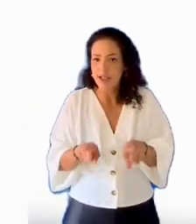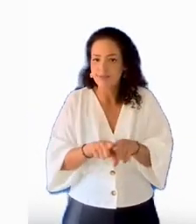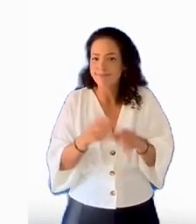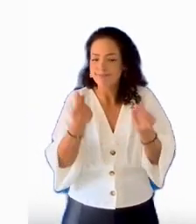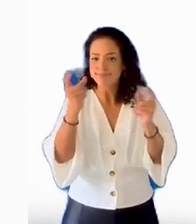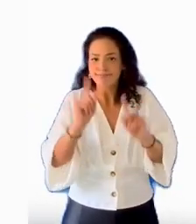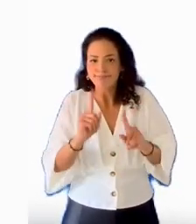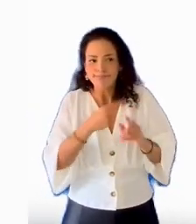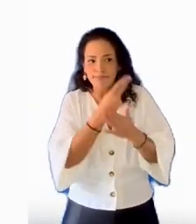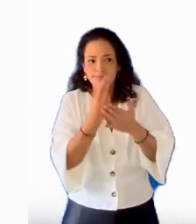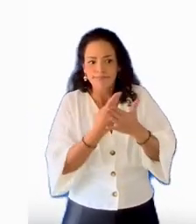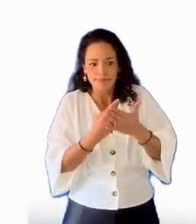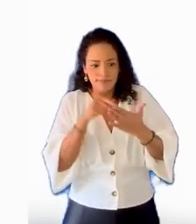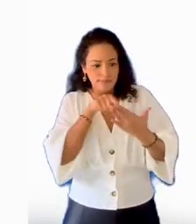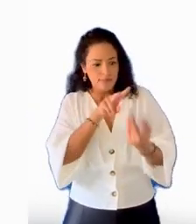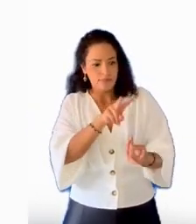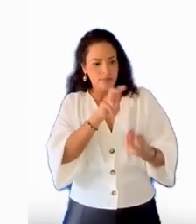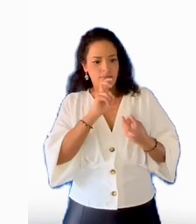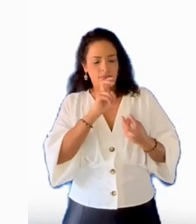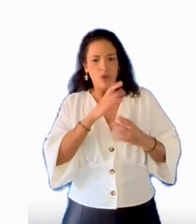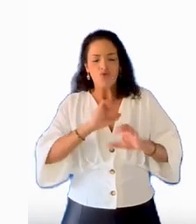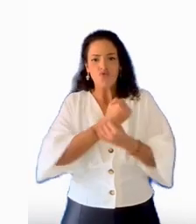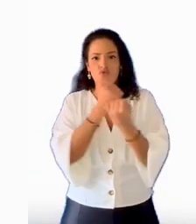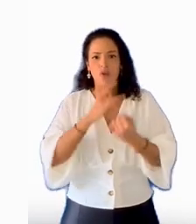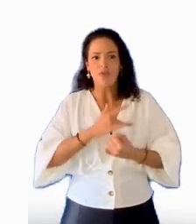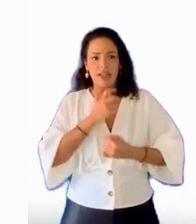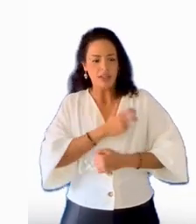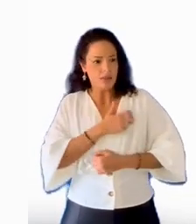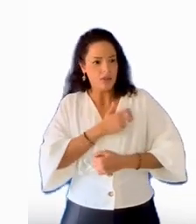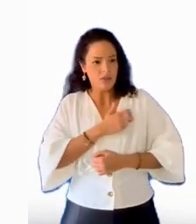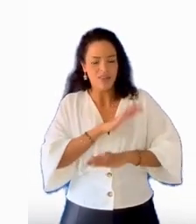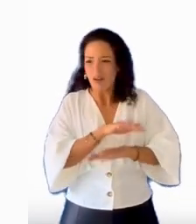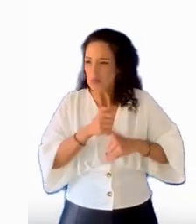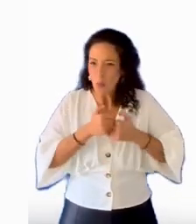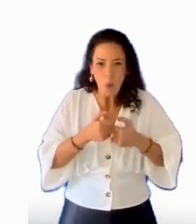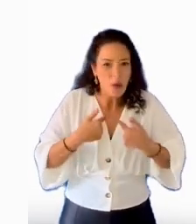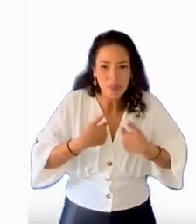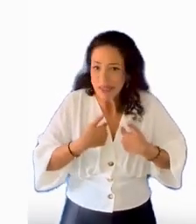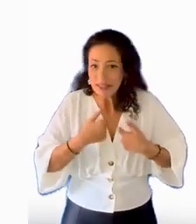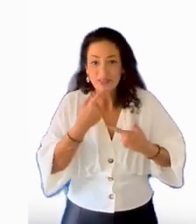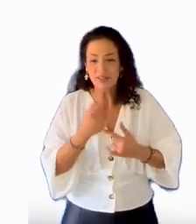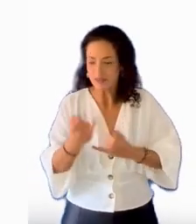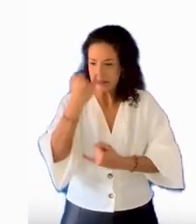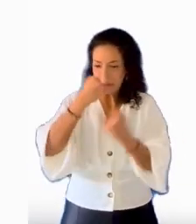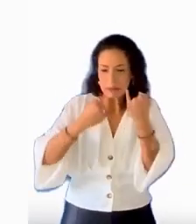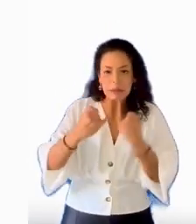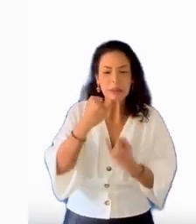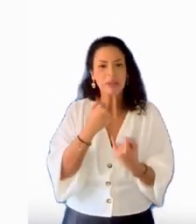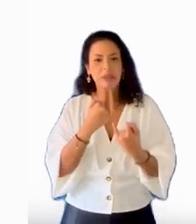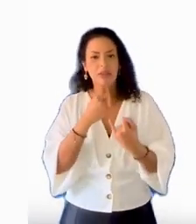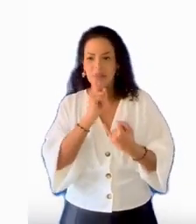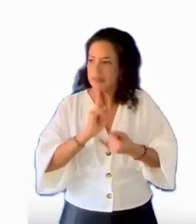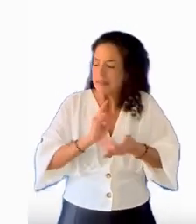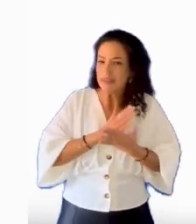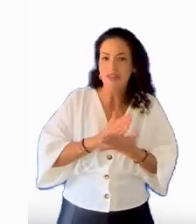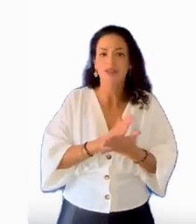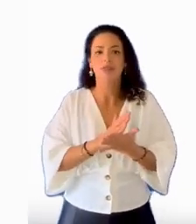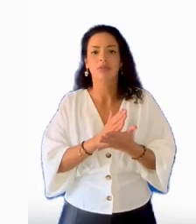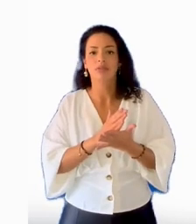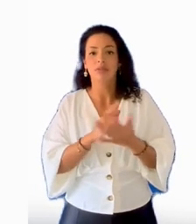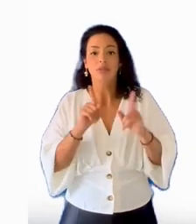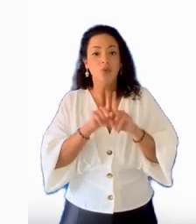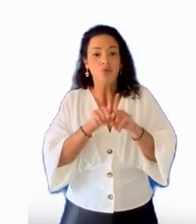For some people, art can evoke some strong feelings of anxiety, unworthiness, self-doubt, and self-criticism. Coupled with the desire